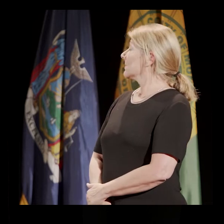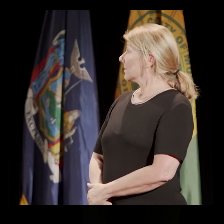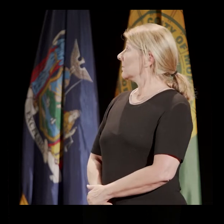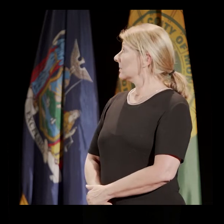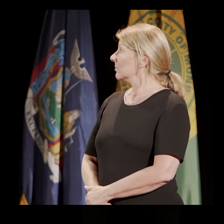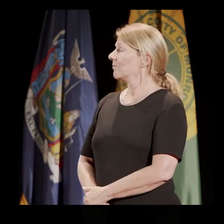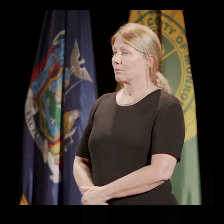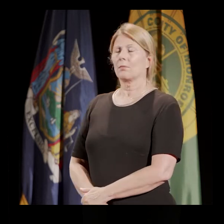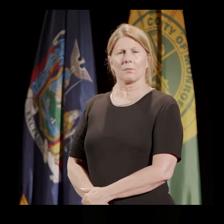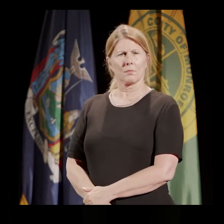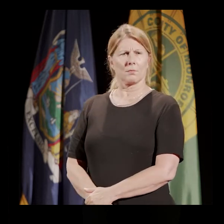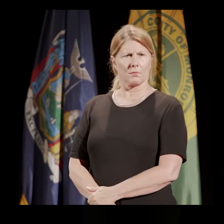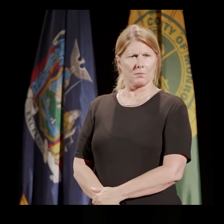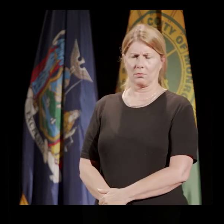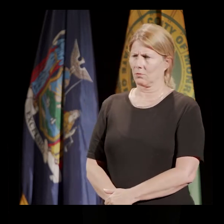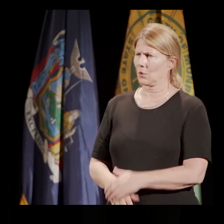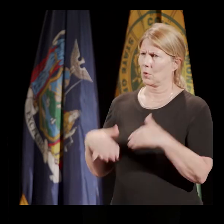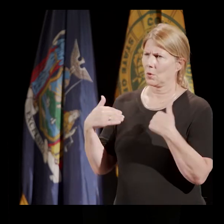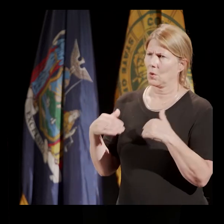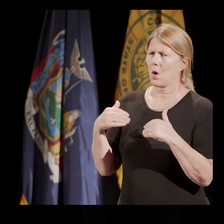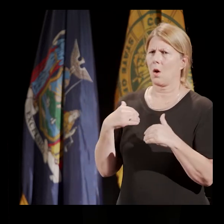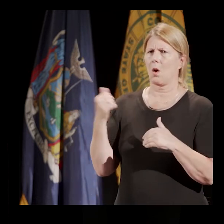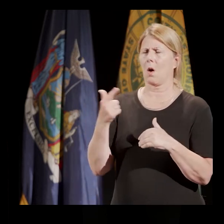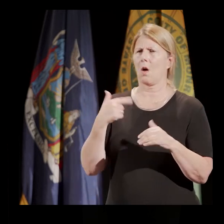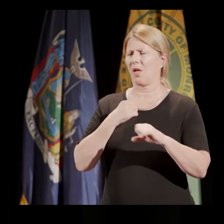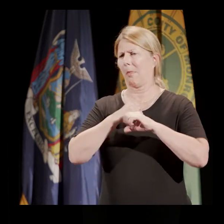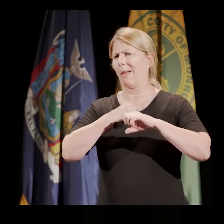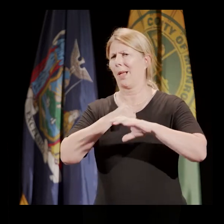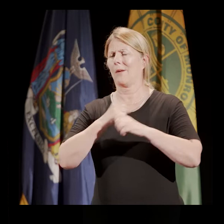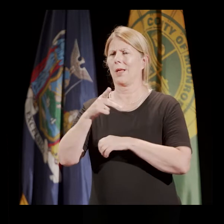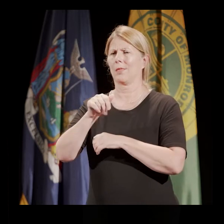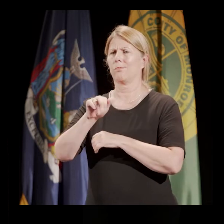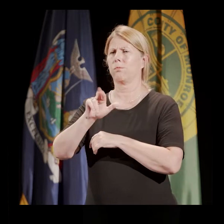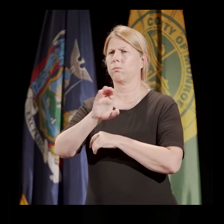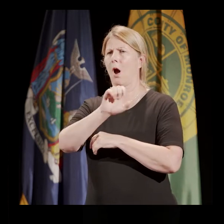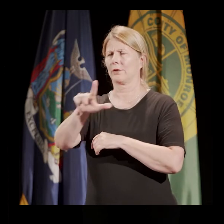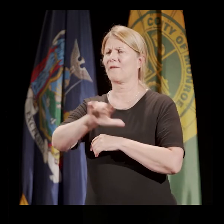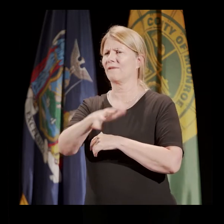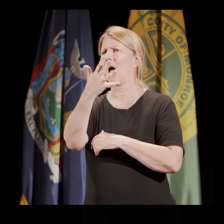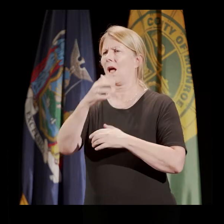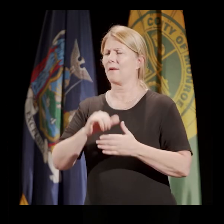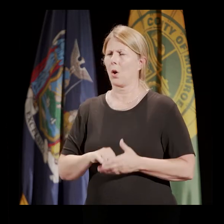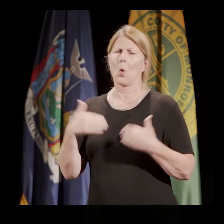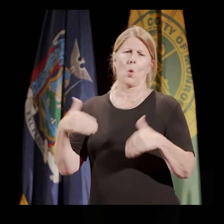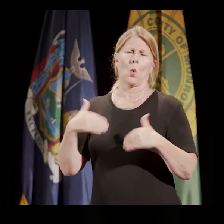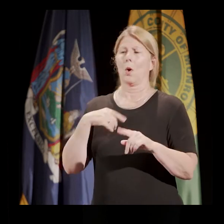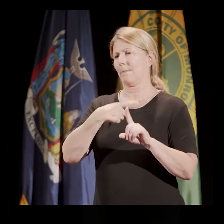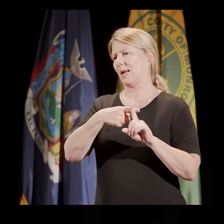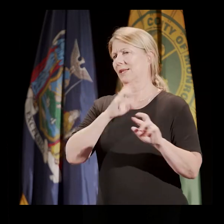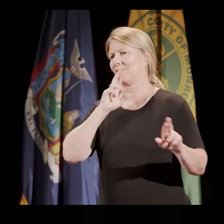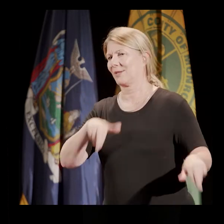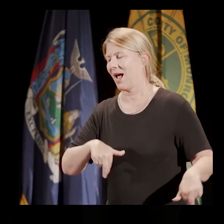Having all the Jazz Fest headliners on Parcel 5 for the first time generated a positive response from the community and was a great